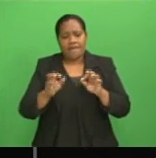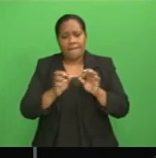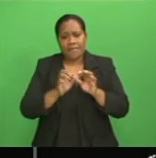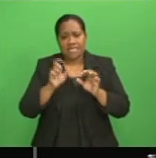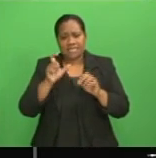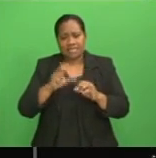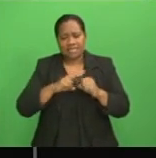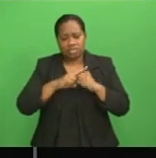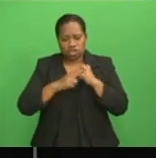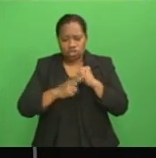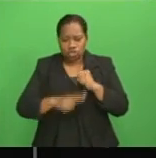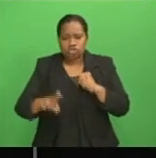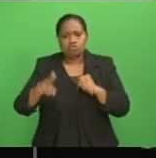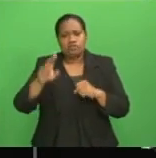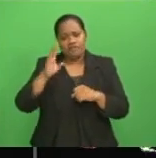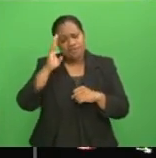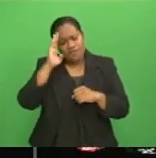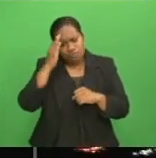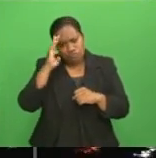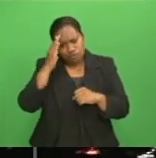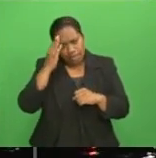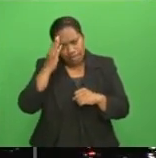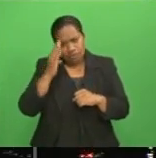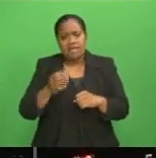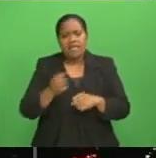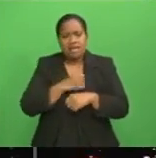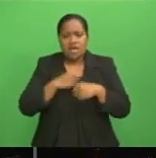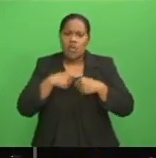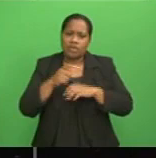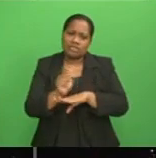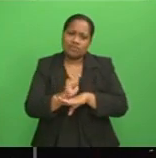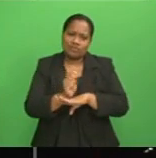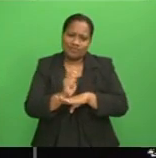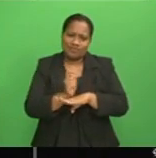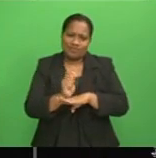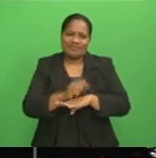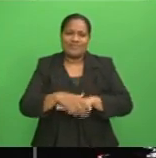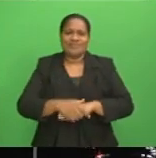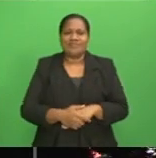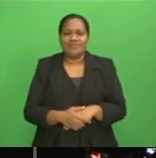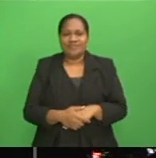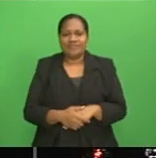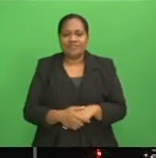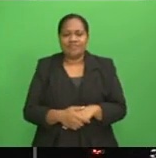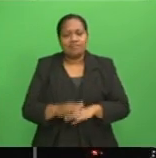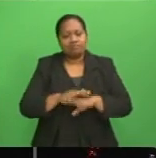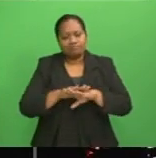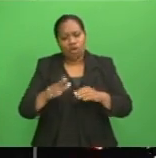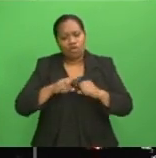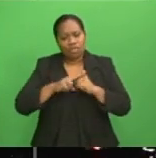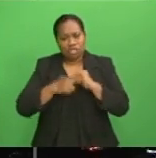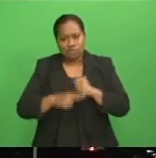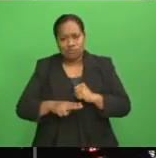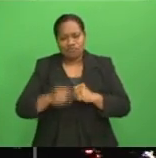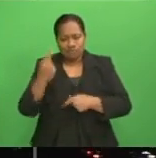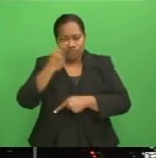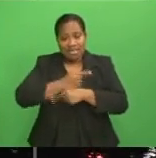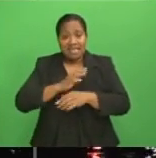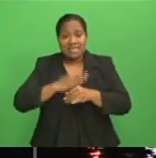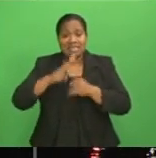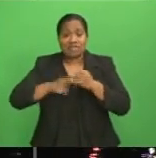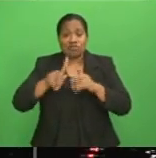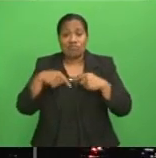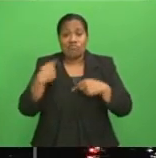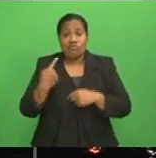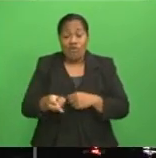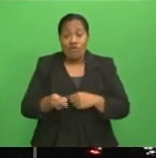fbcnews@fbc.com.fj, via Facebook page FBC News and our Twitter page at FBC_news. That's your news for tonight. Until tomorrow from the team and